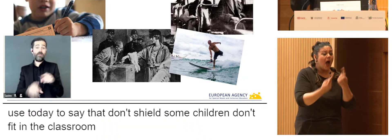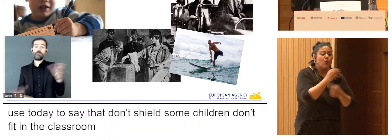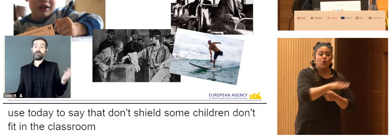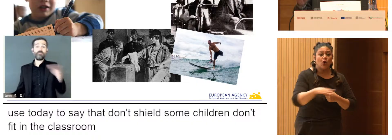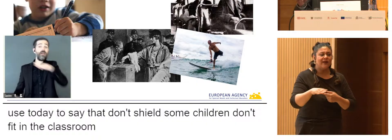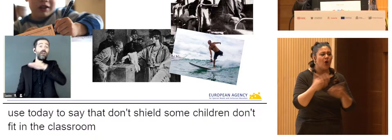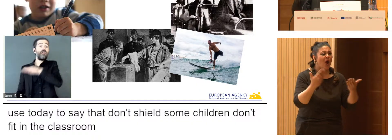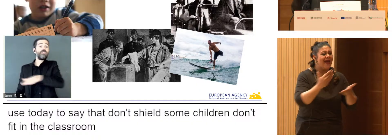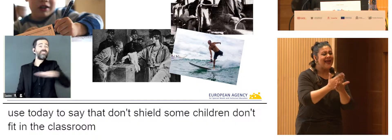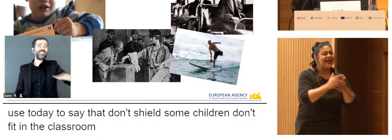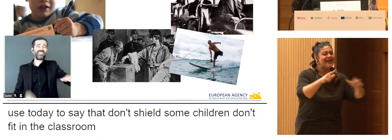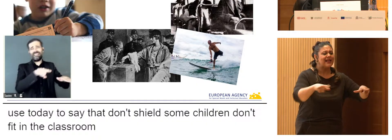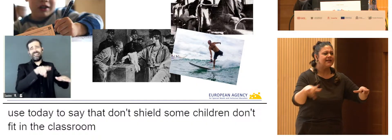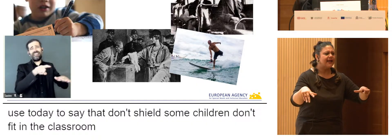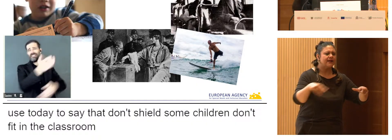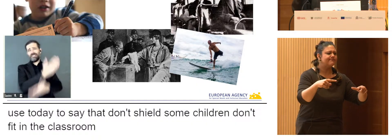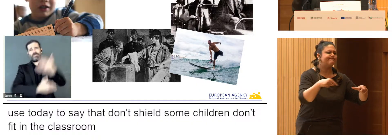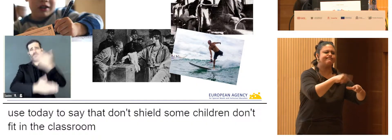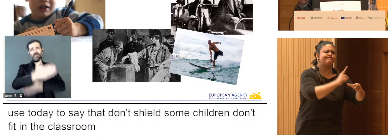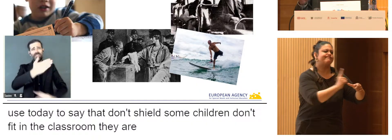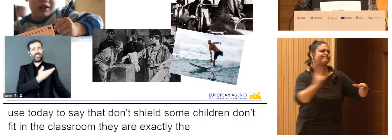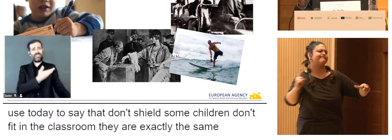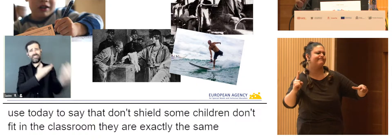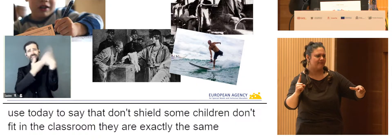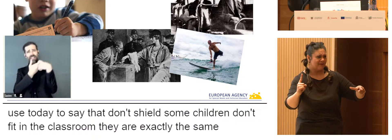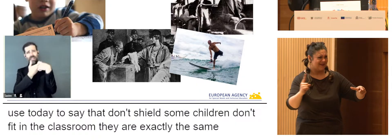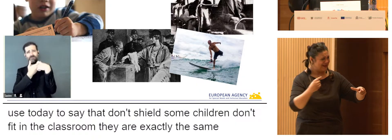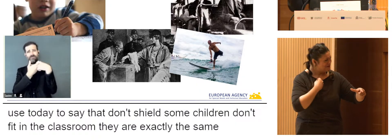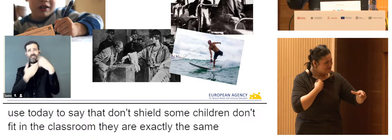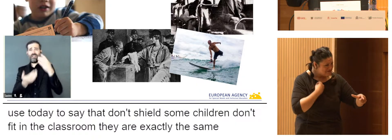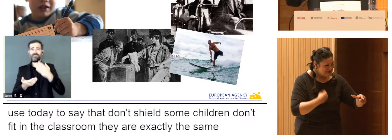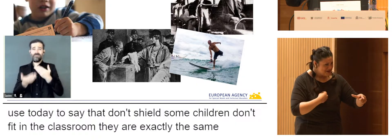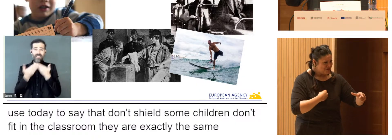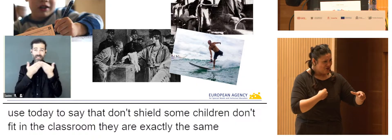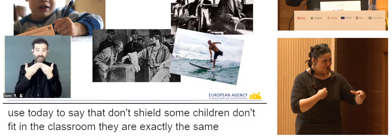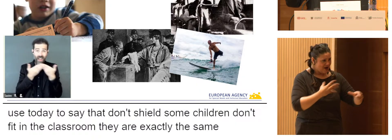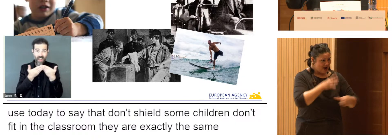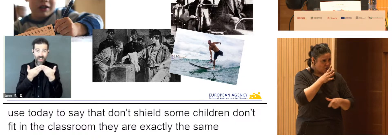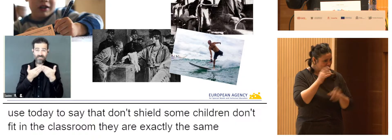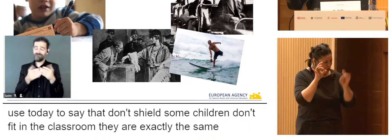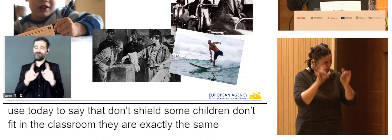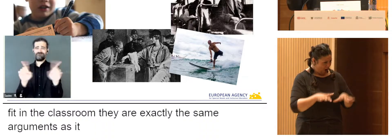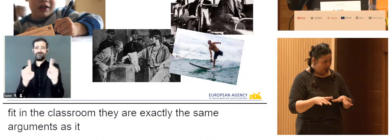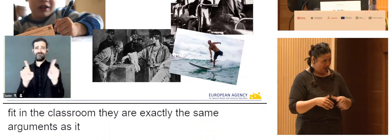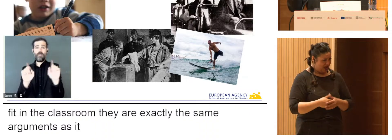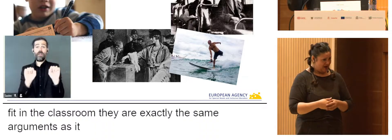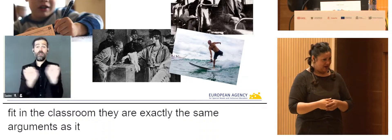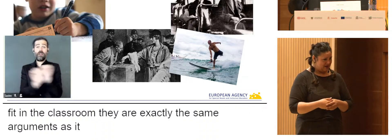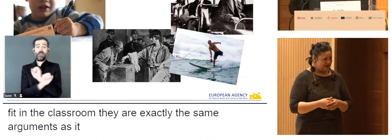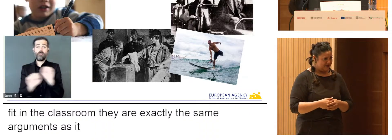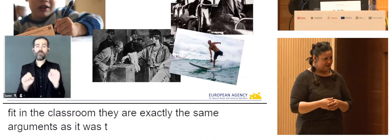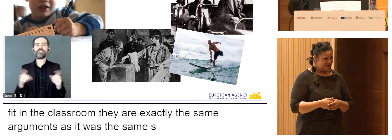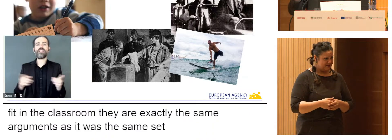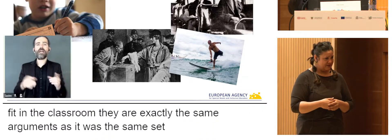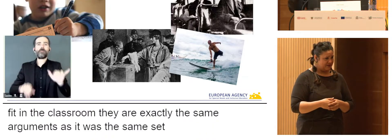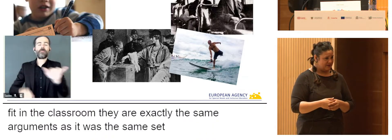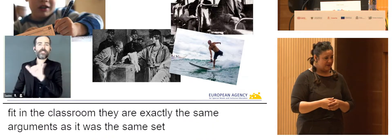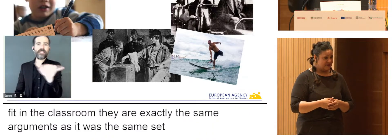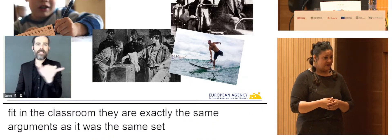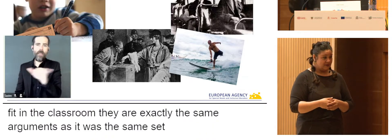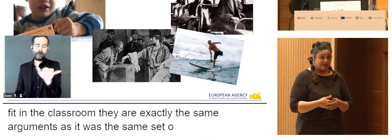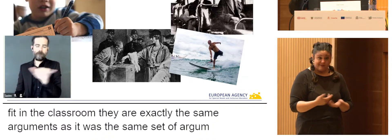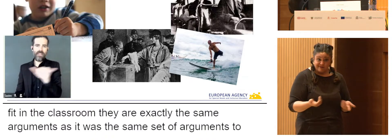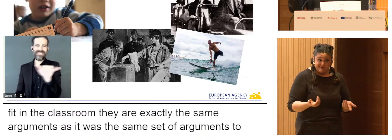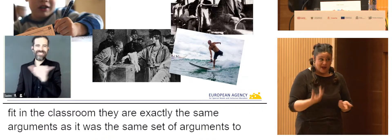are exactly the same arguments. As it was the same set of arguments to